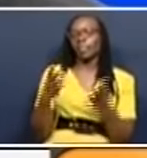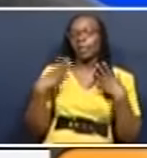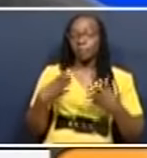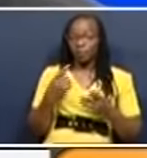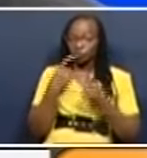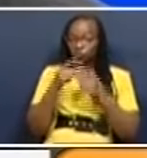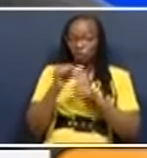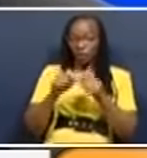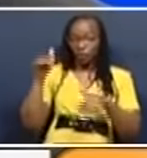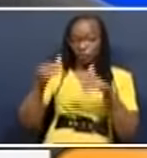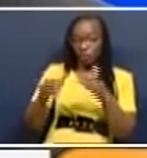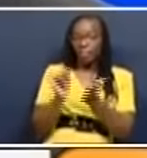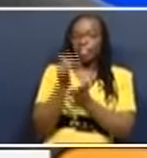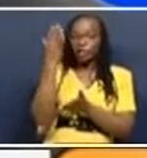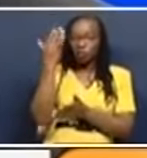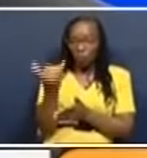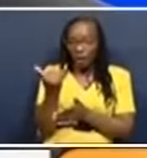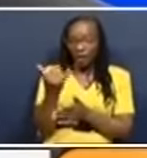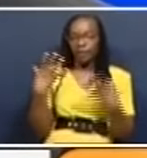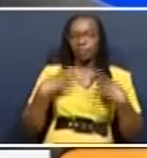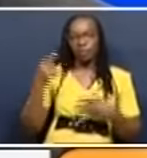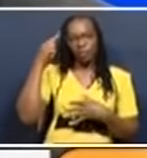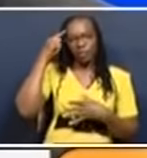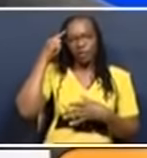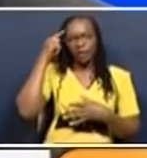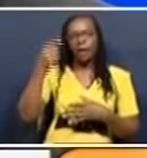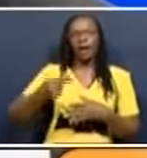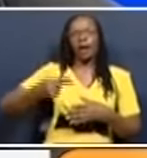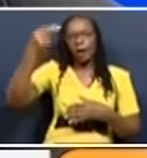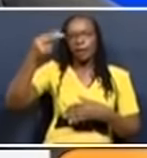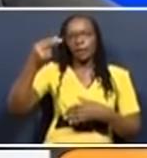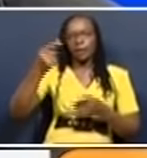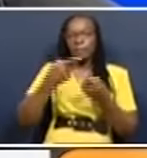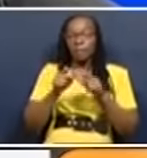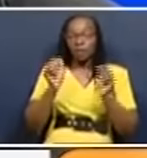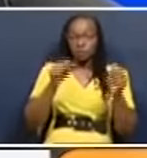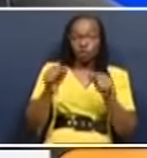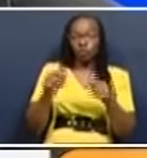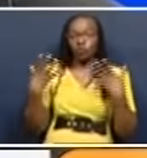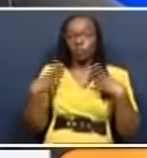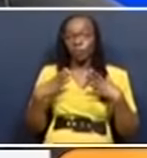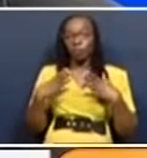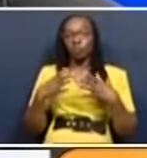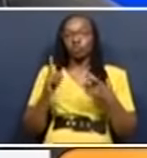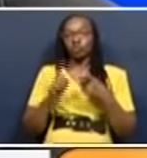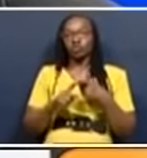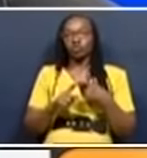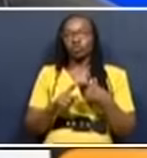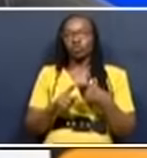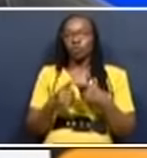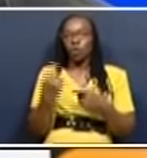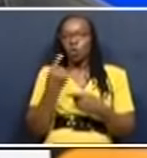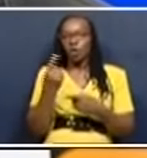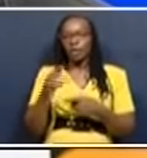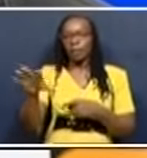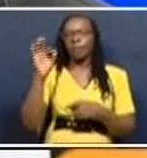corruption, and that's why the perception is very high, and it's possible for researchers to pick up that percentage. What I want